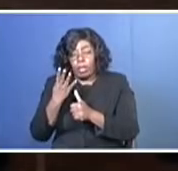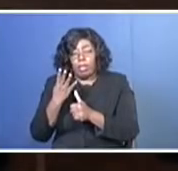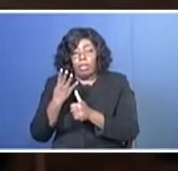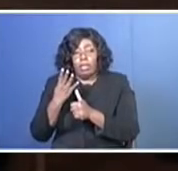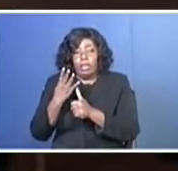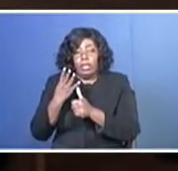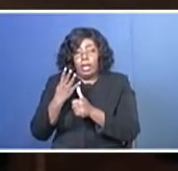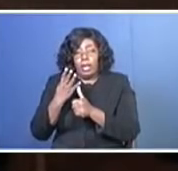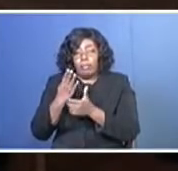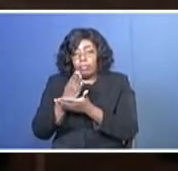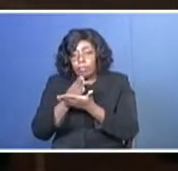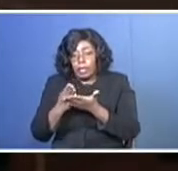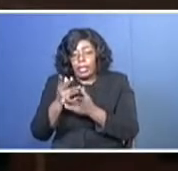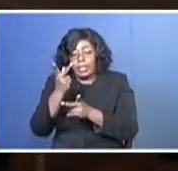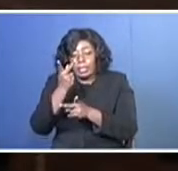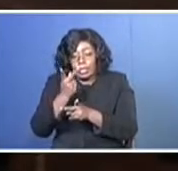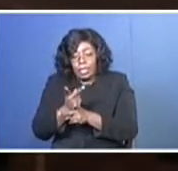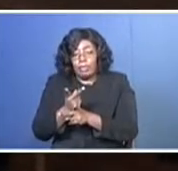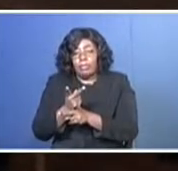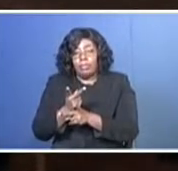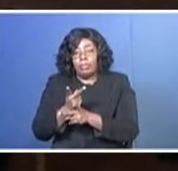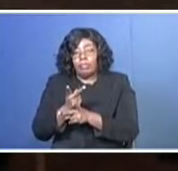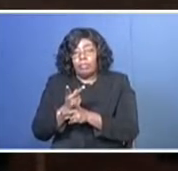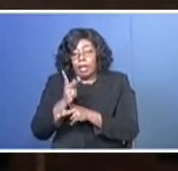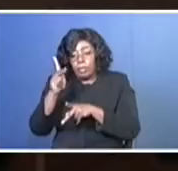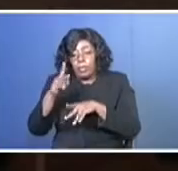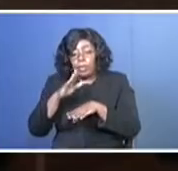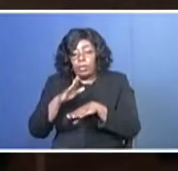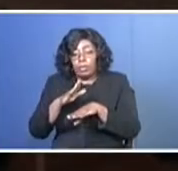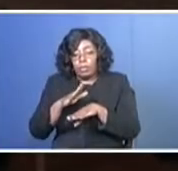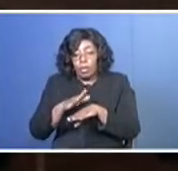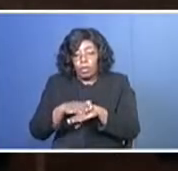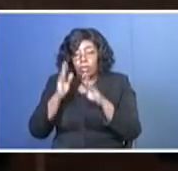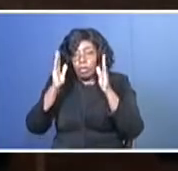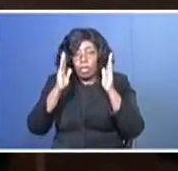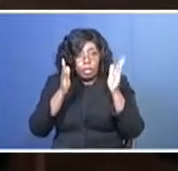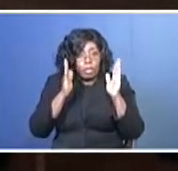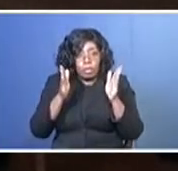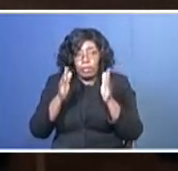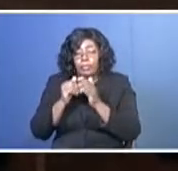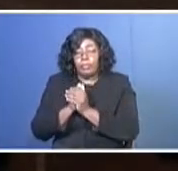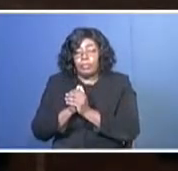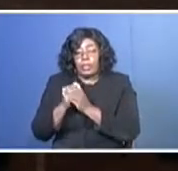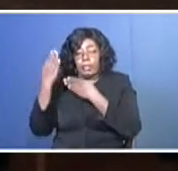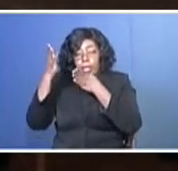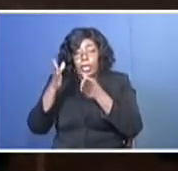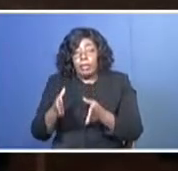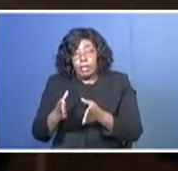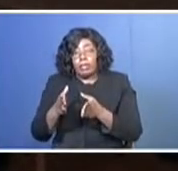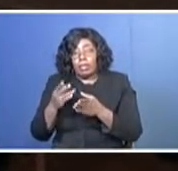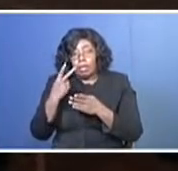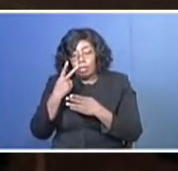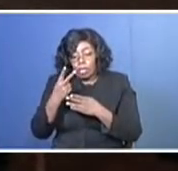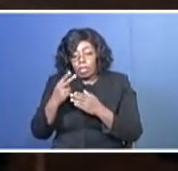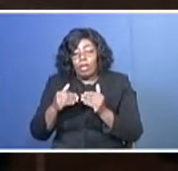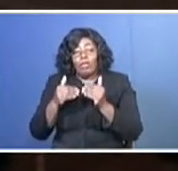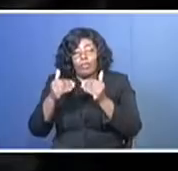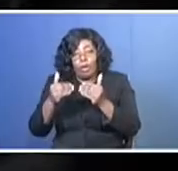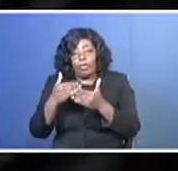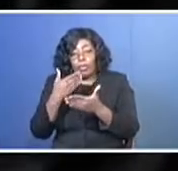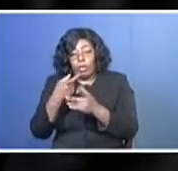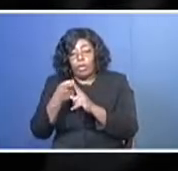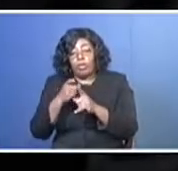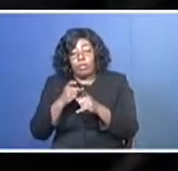that keeps those other 3 on their toes. And Bahamians are looking forward to a good product from